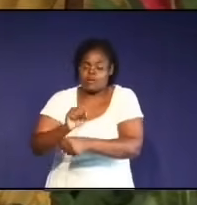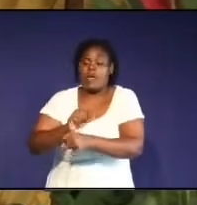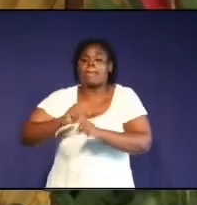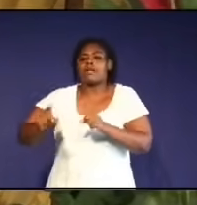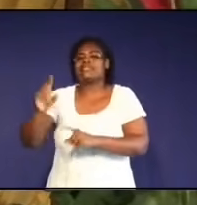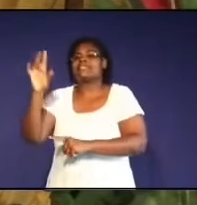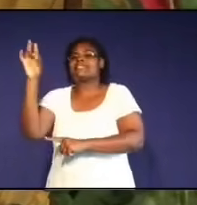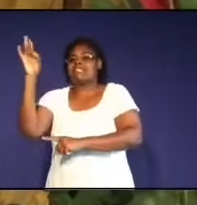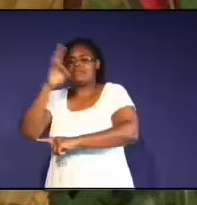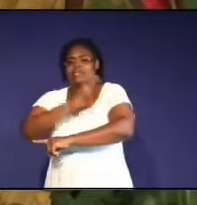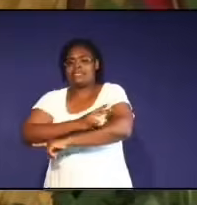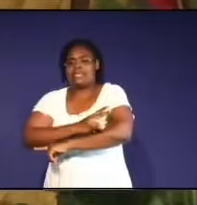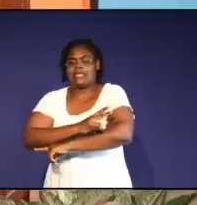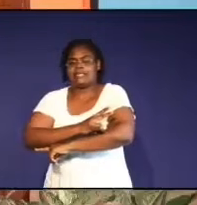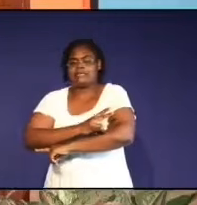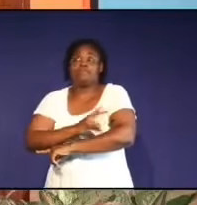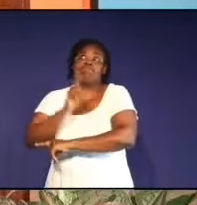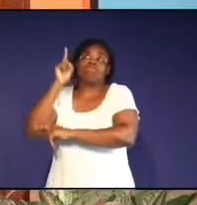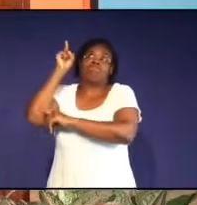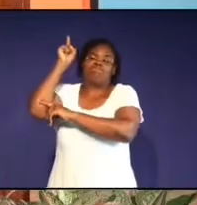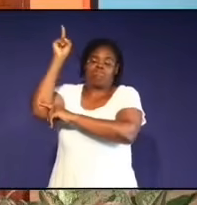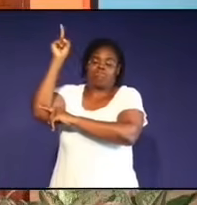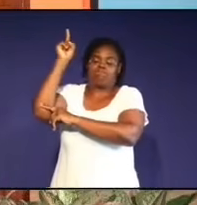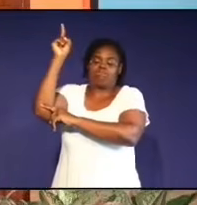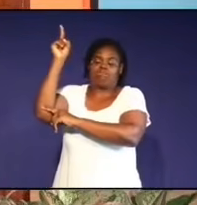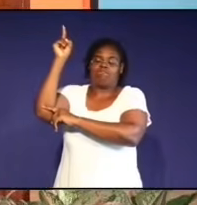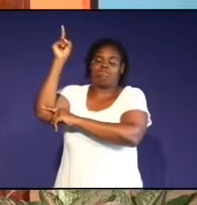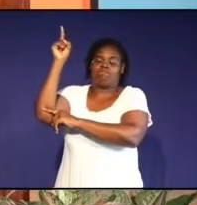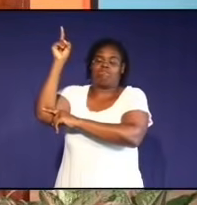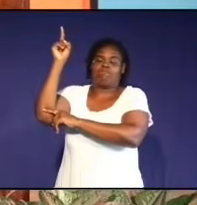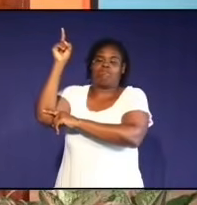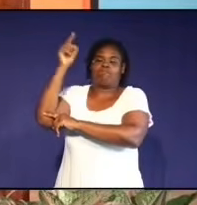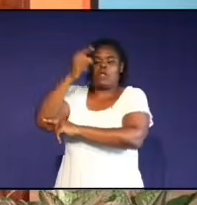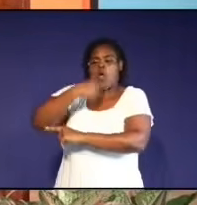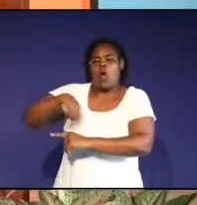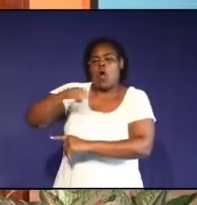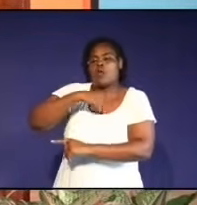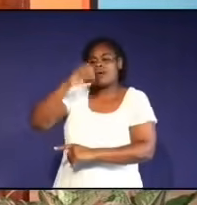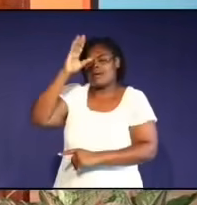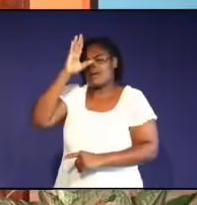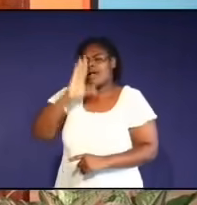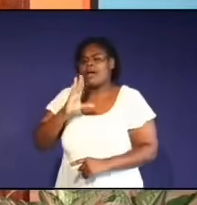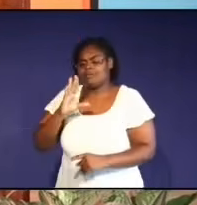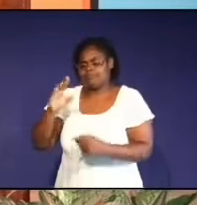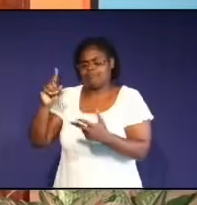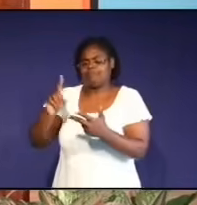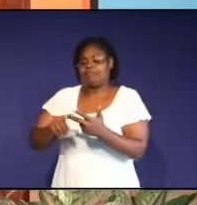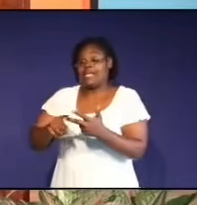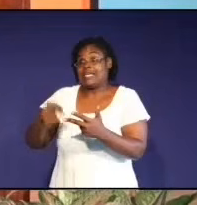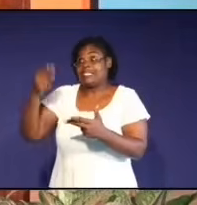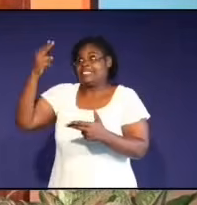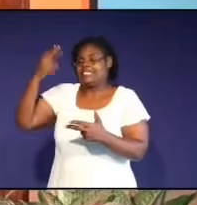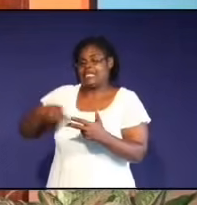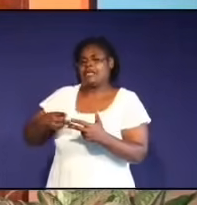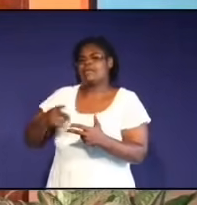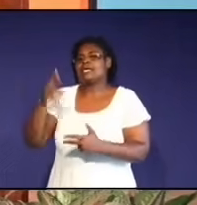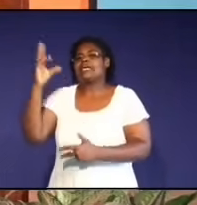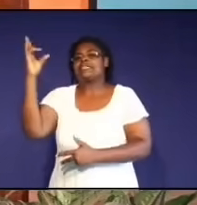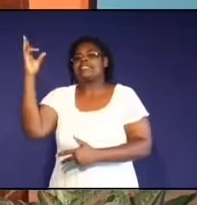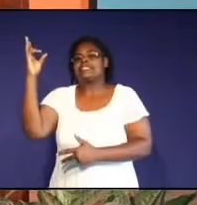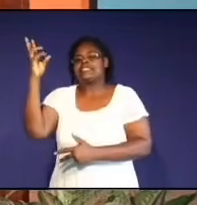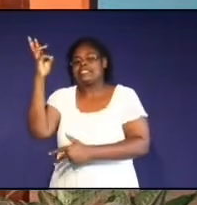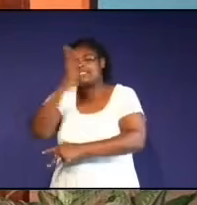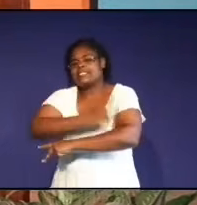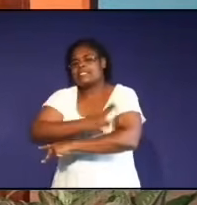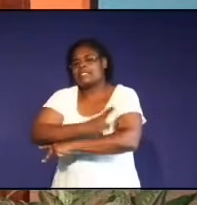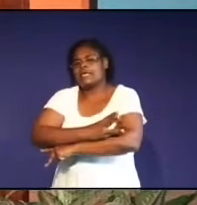Lord thy God. That's his name. What's his title? In 6 days, the Lord